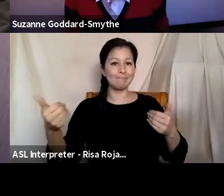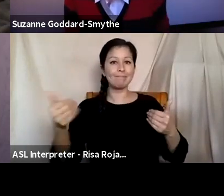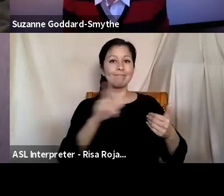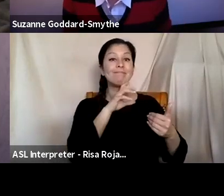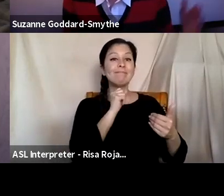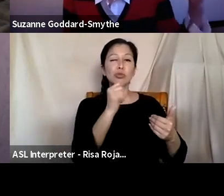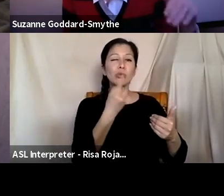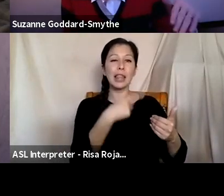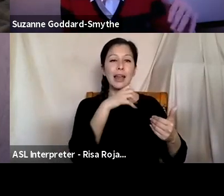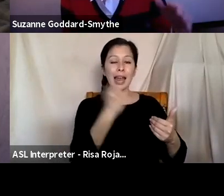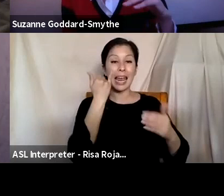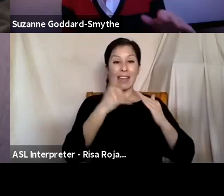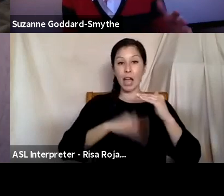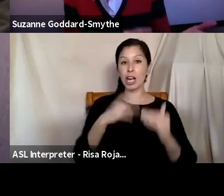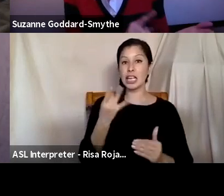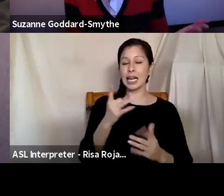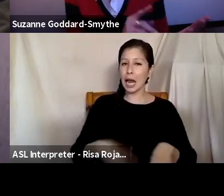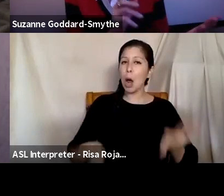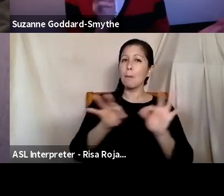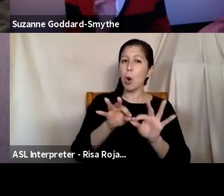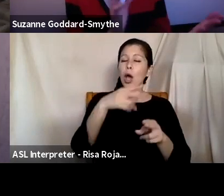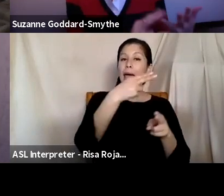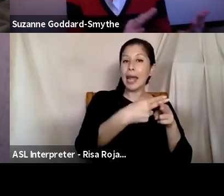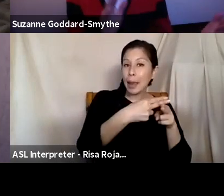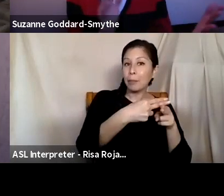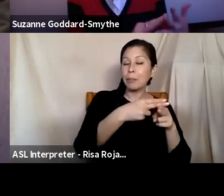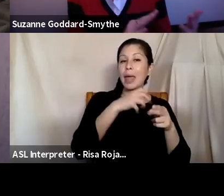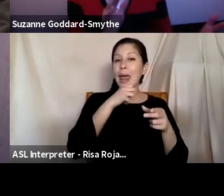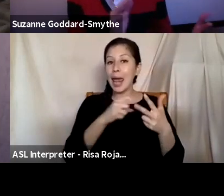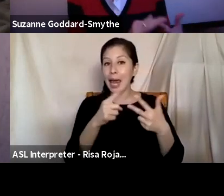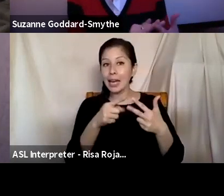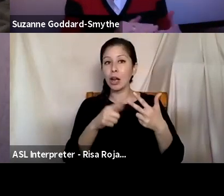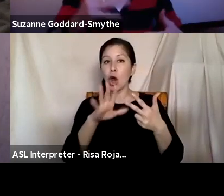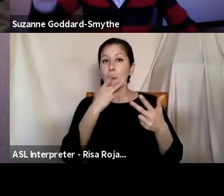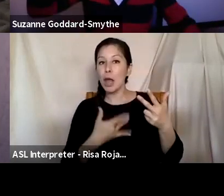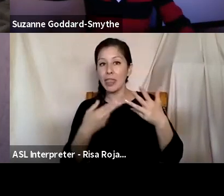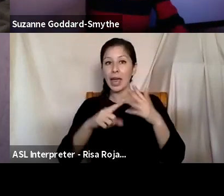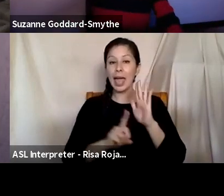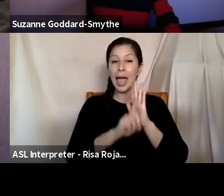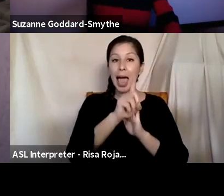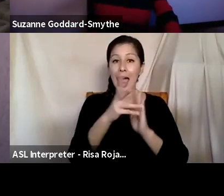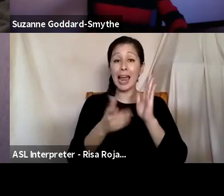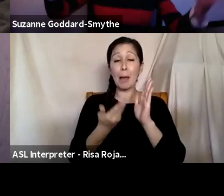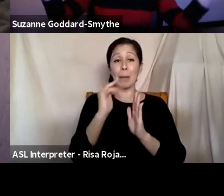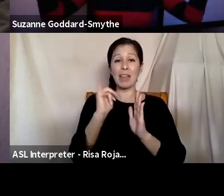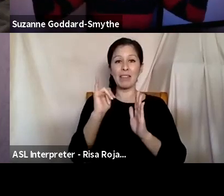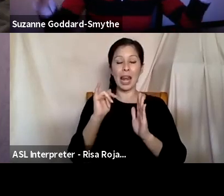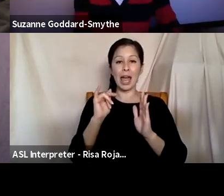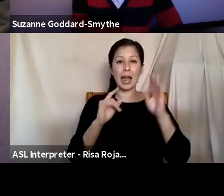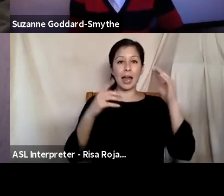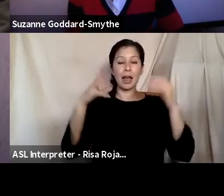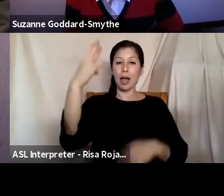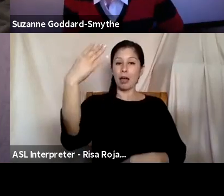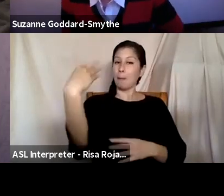your age. But if you're under 8, it's so important to name, age, date of birth, height, and maybe even doing a head to toe so we can